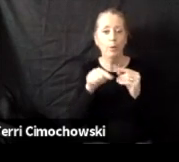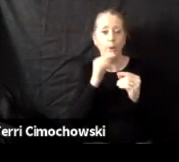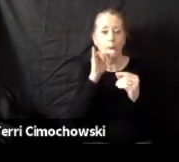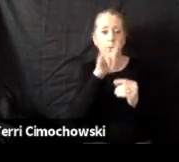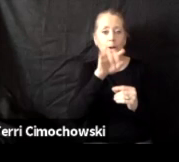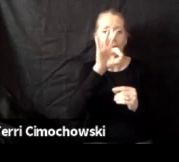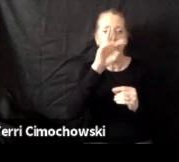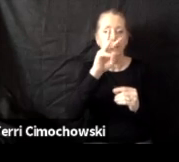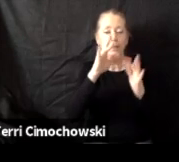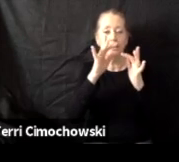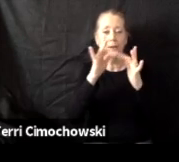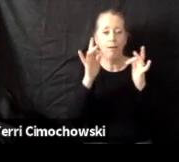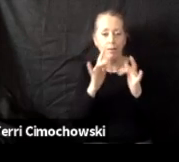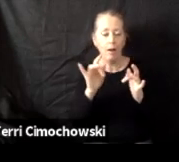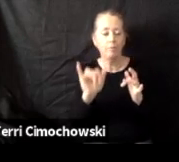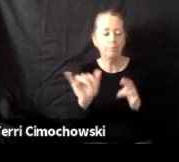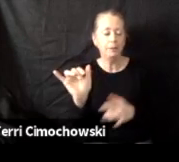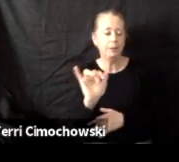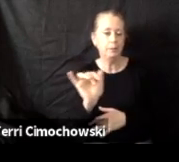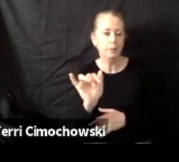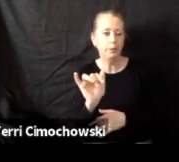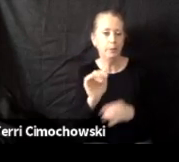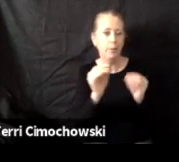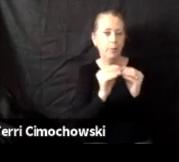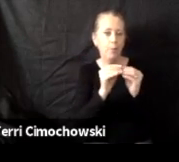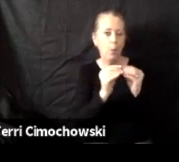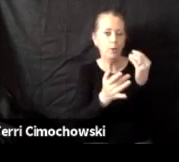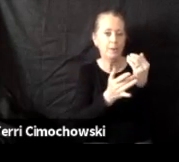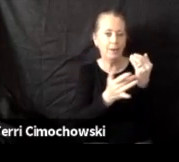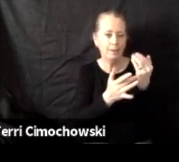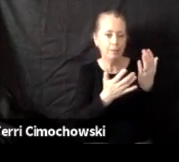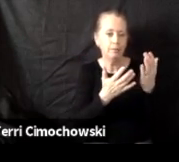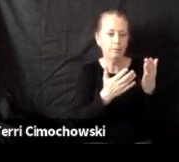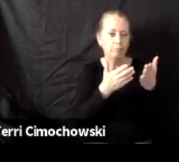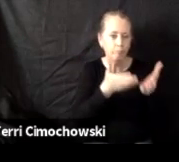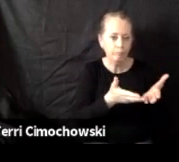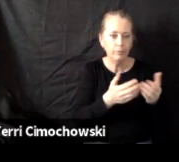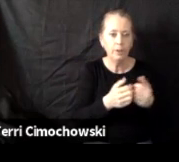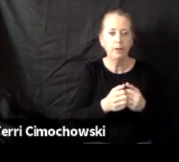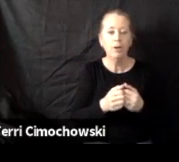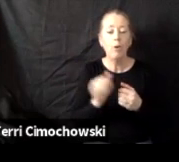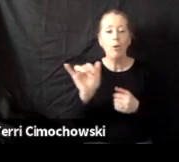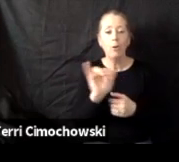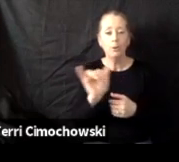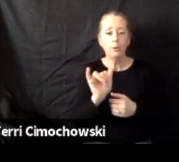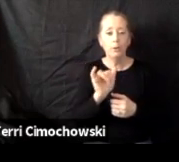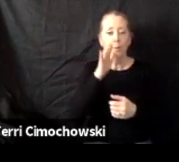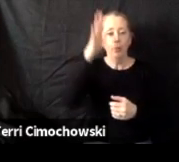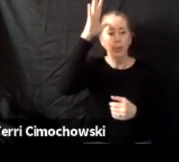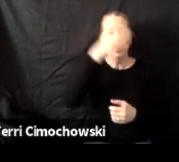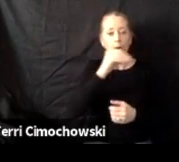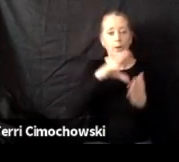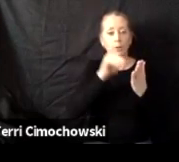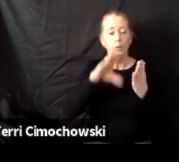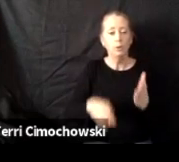Online. It would be a very similar experience, but around a more technical sense. And then we also have our parent and student resources websites.